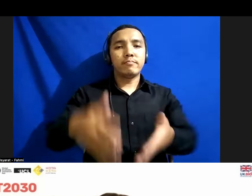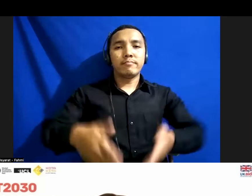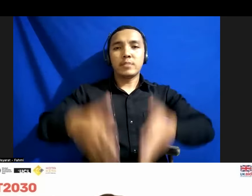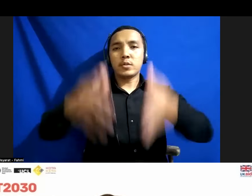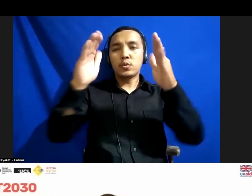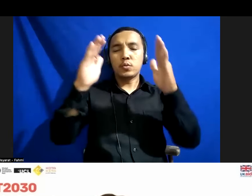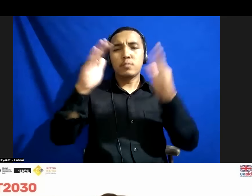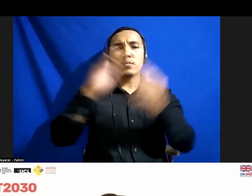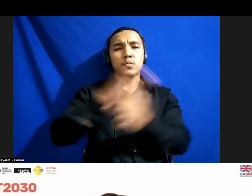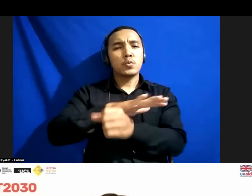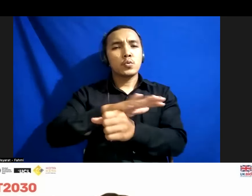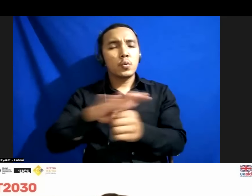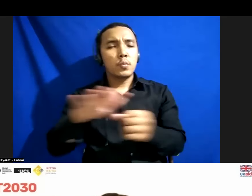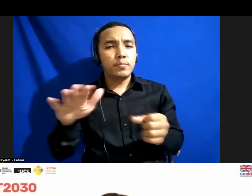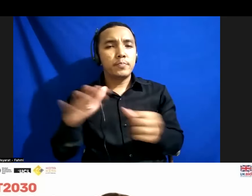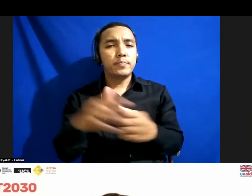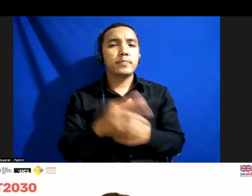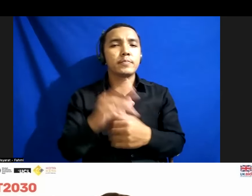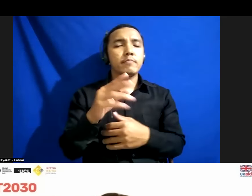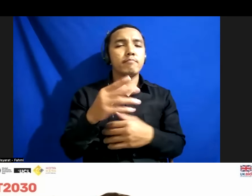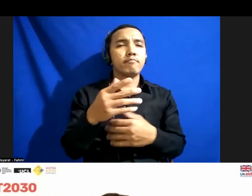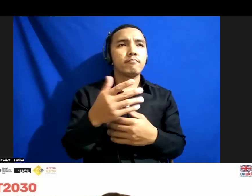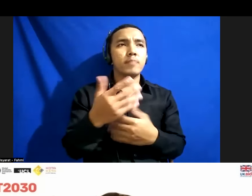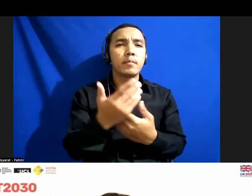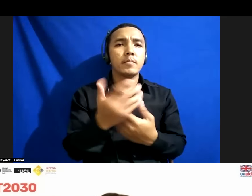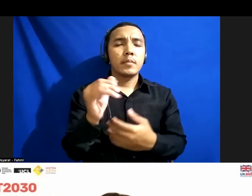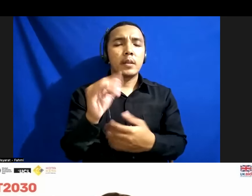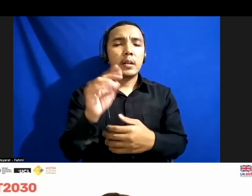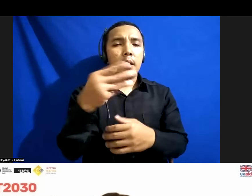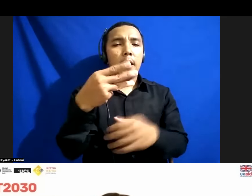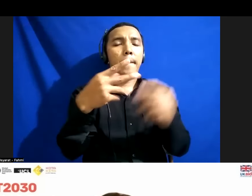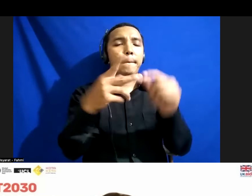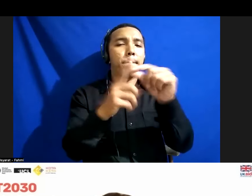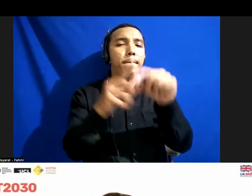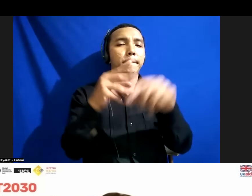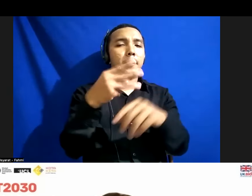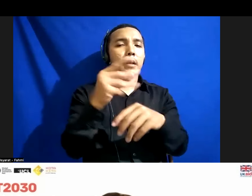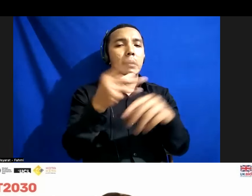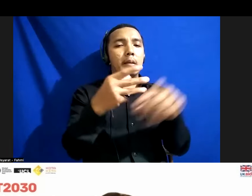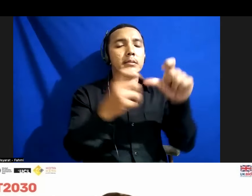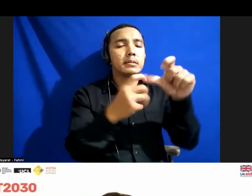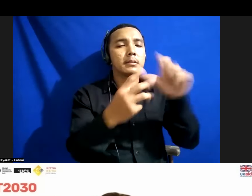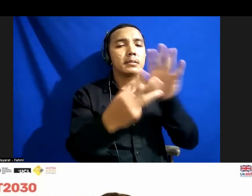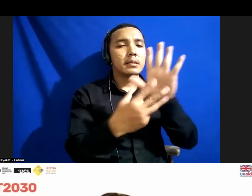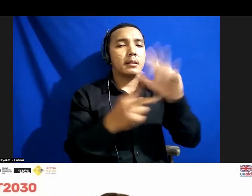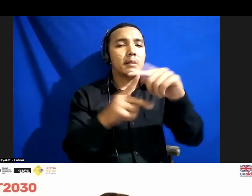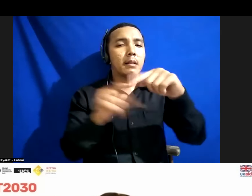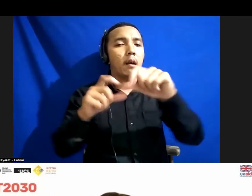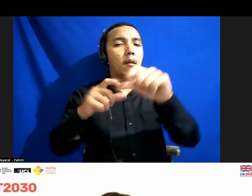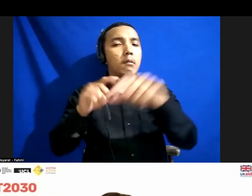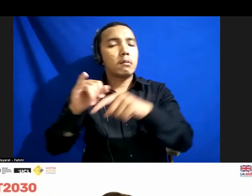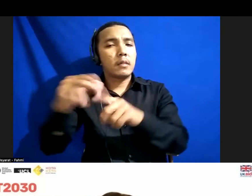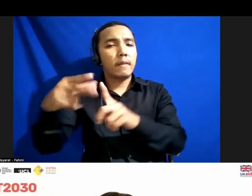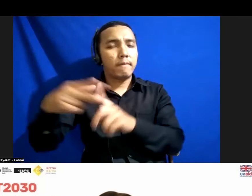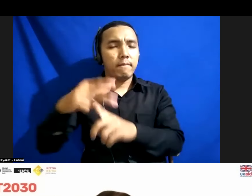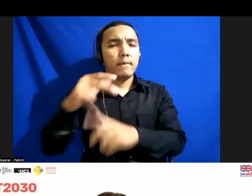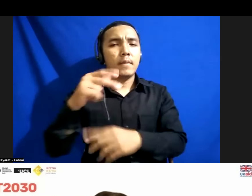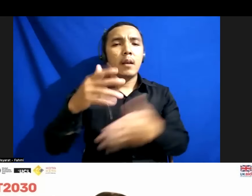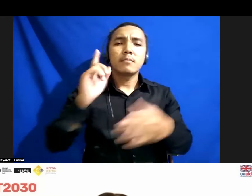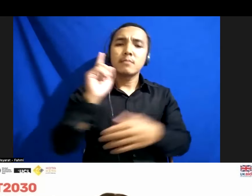representative that the residents do not have as to this